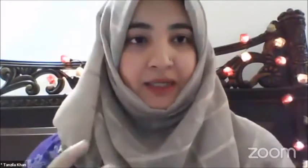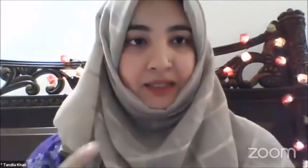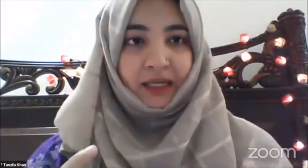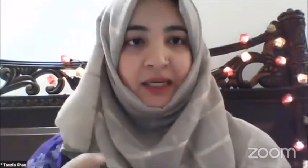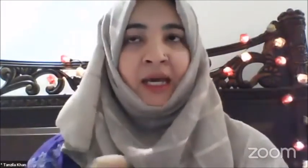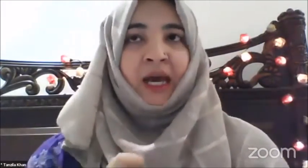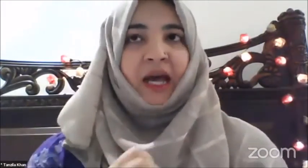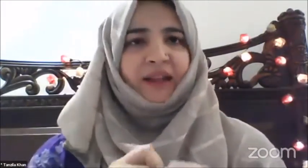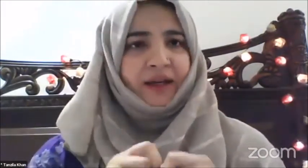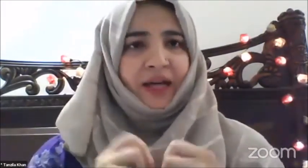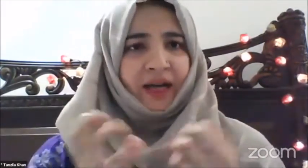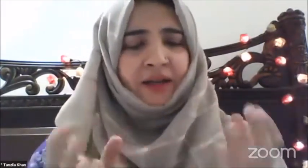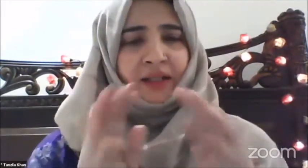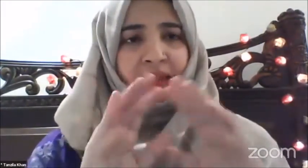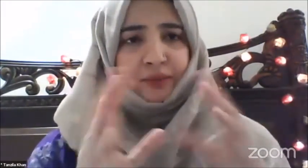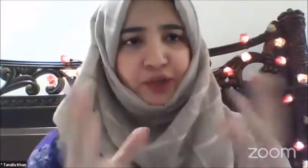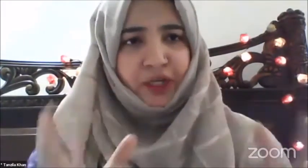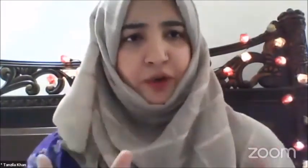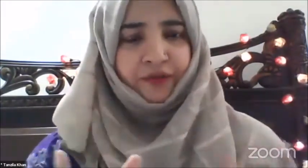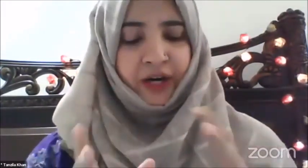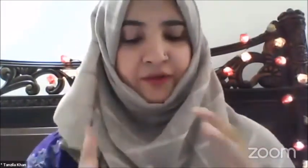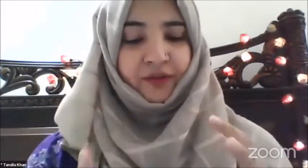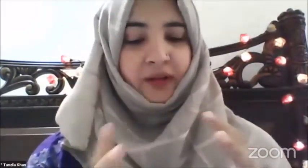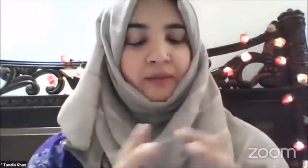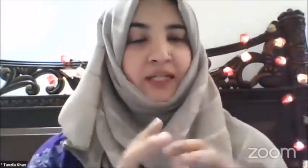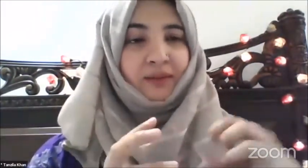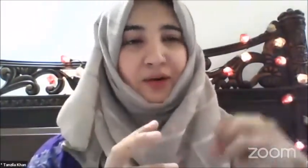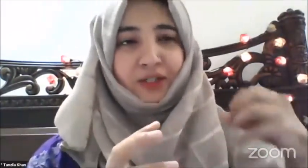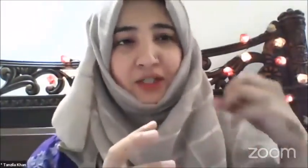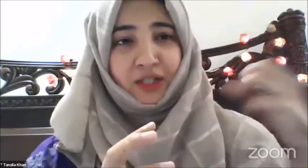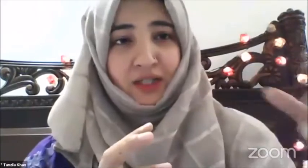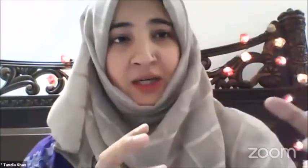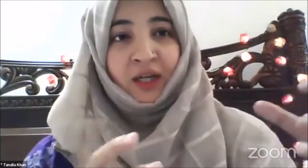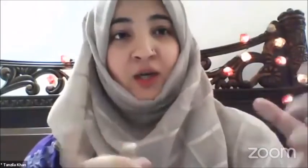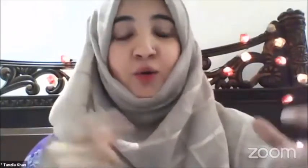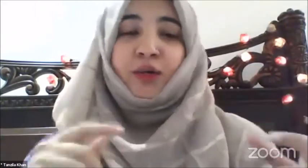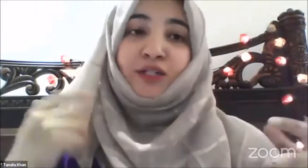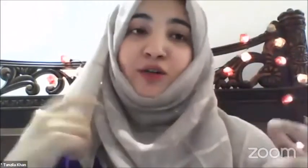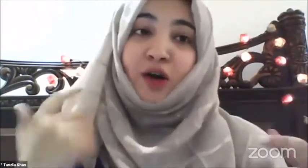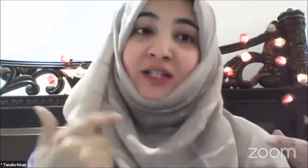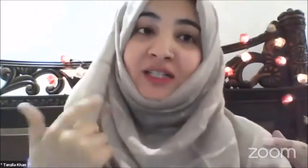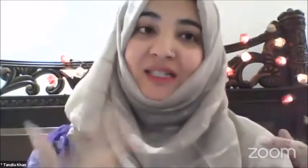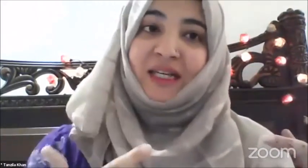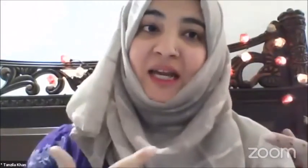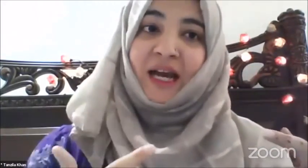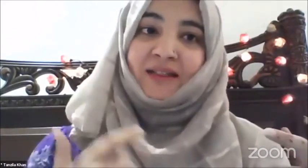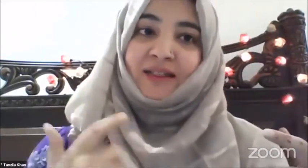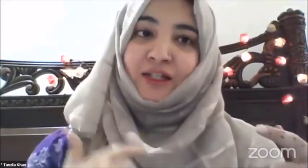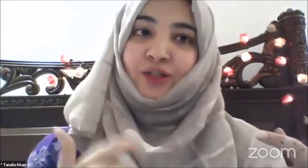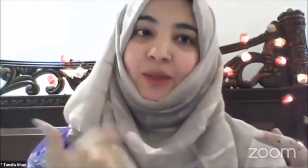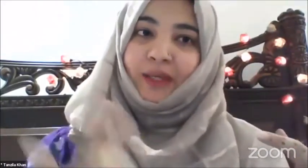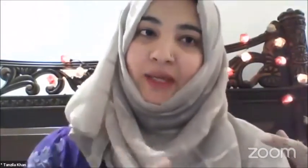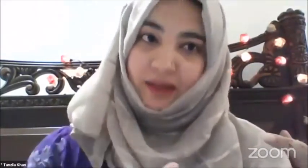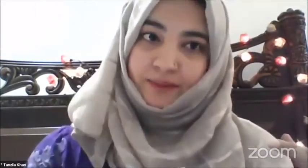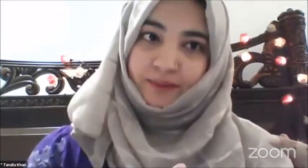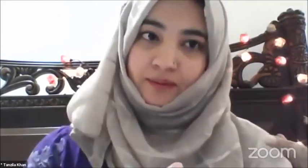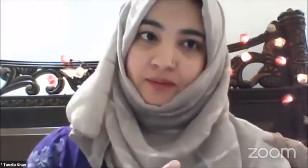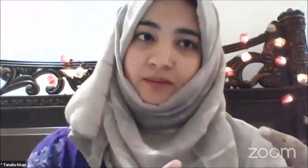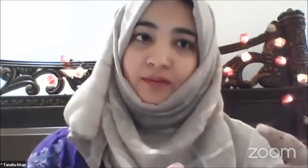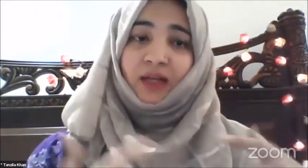in Pakistan. And the entire subject of that film is about this girl who is not seen as a sexual